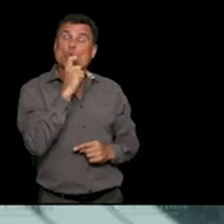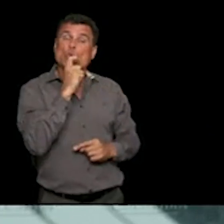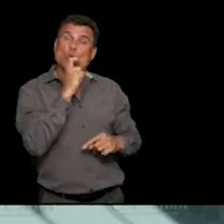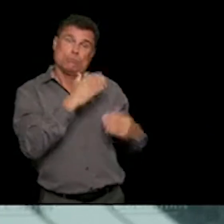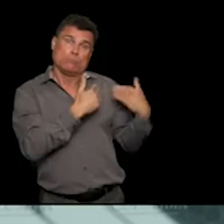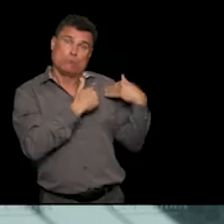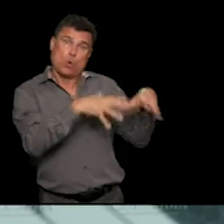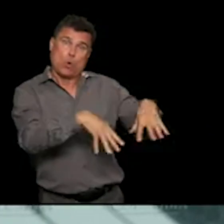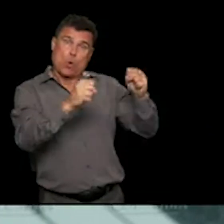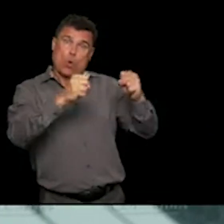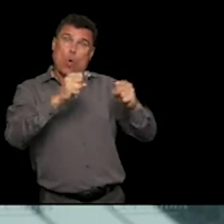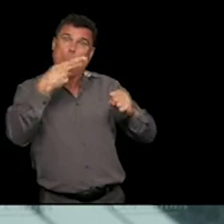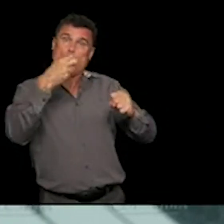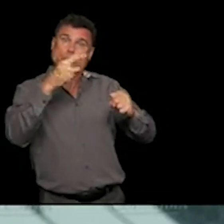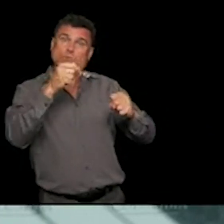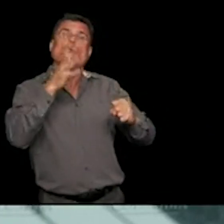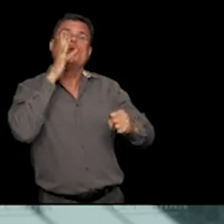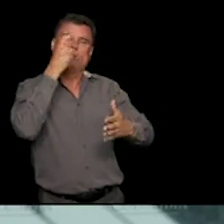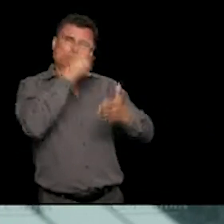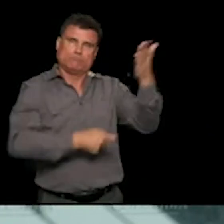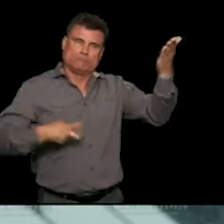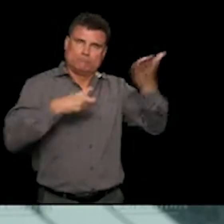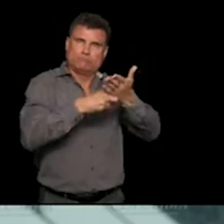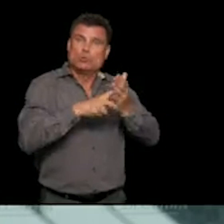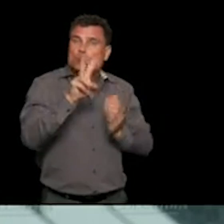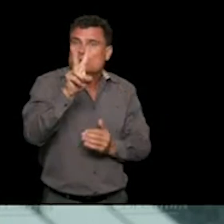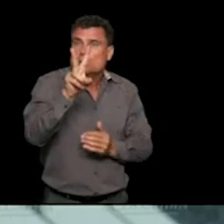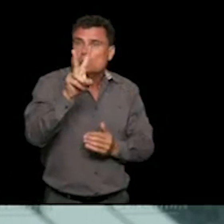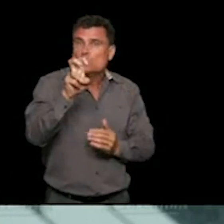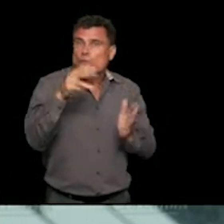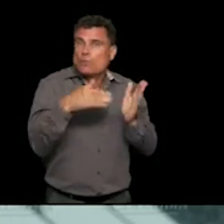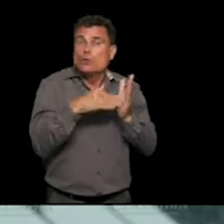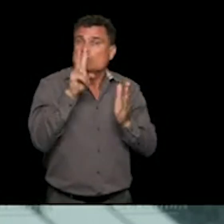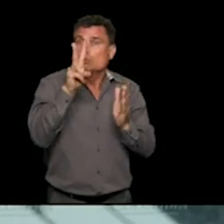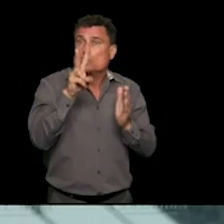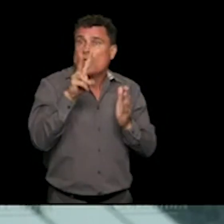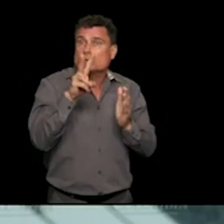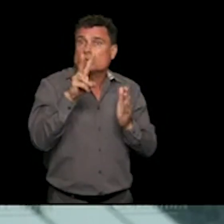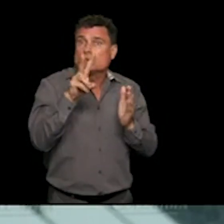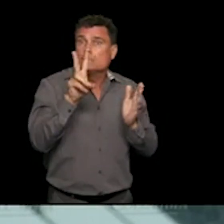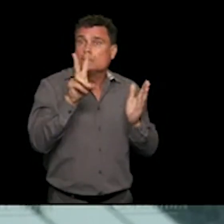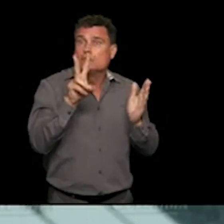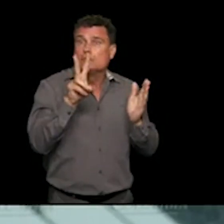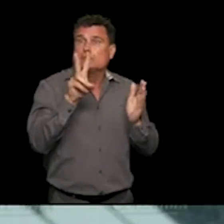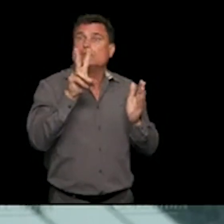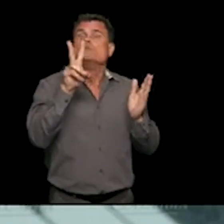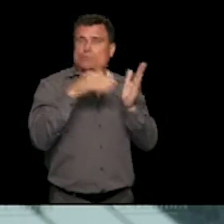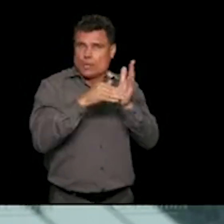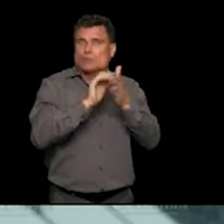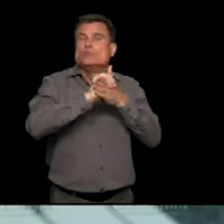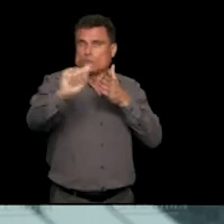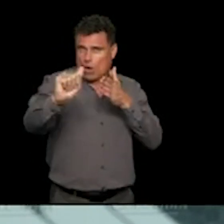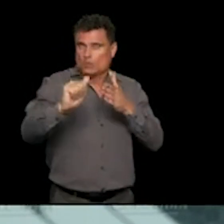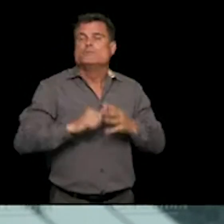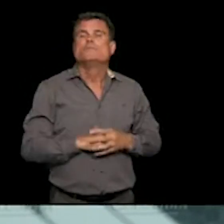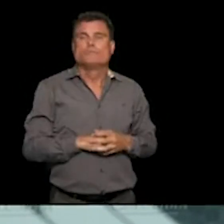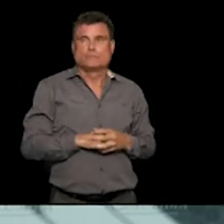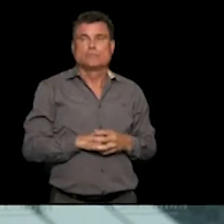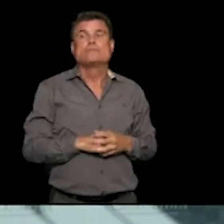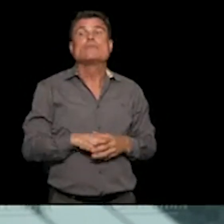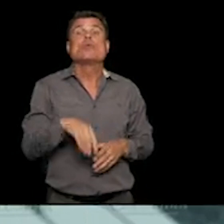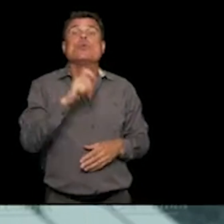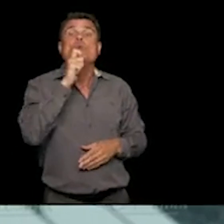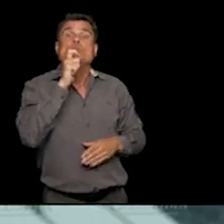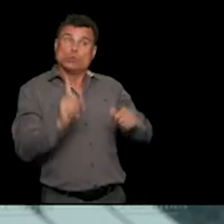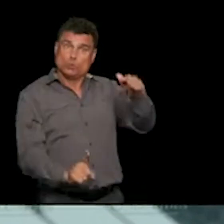$2,000 fine. Those who were attending, and if they were not, for example, engaged in the appropriate social distancing of